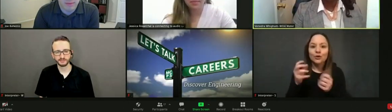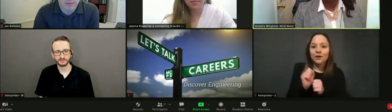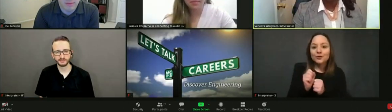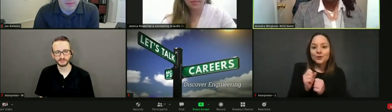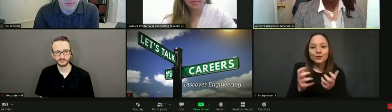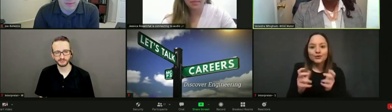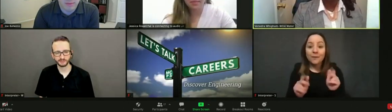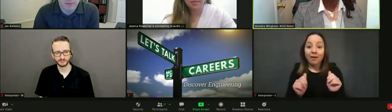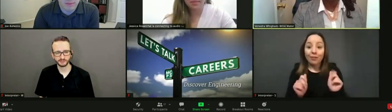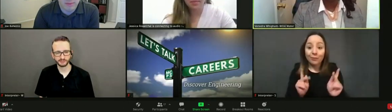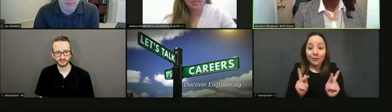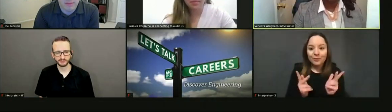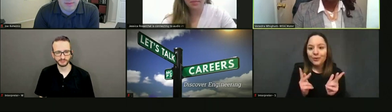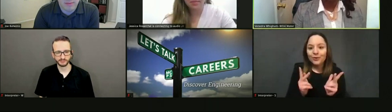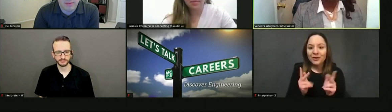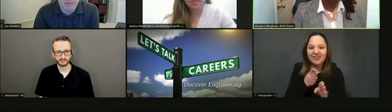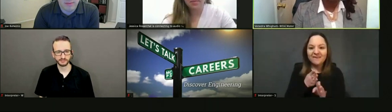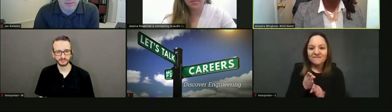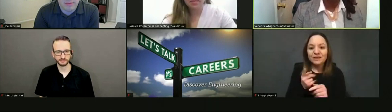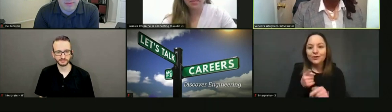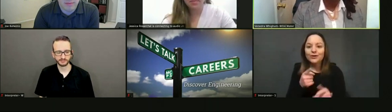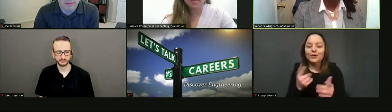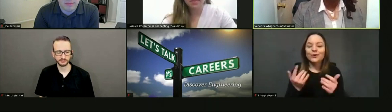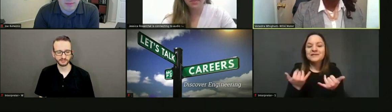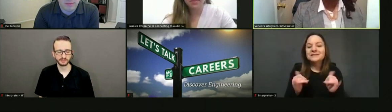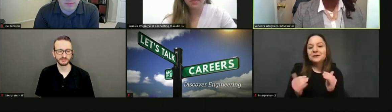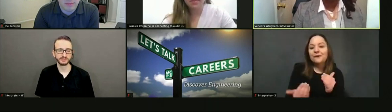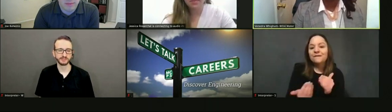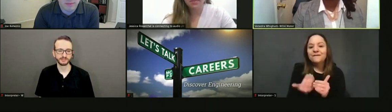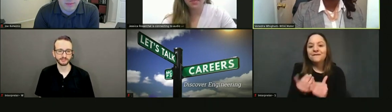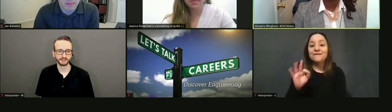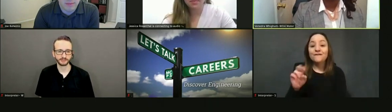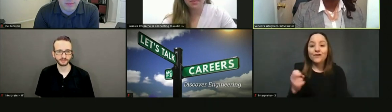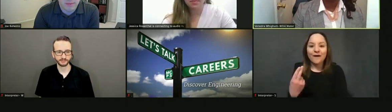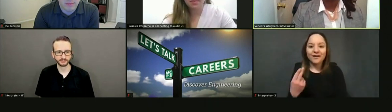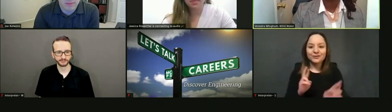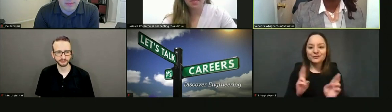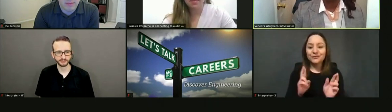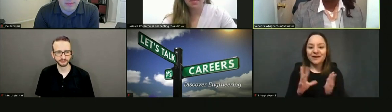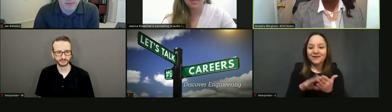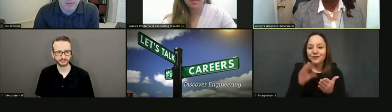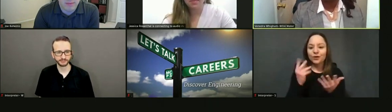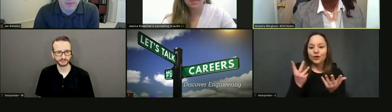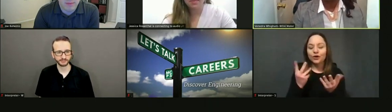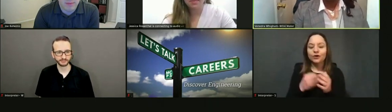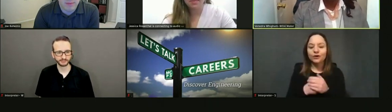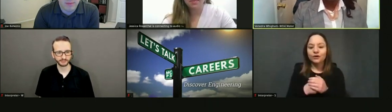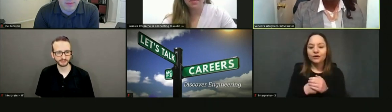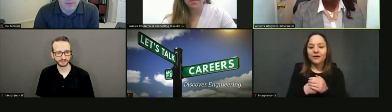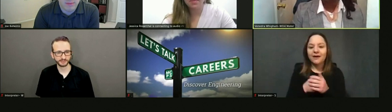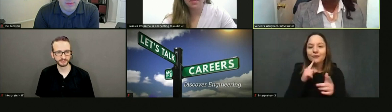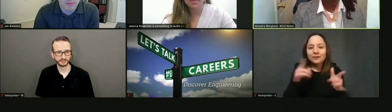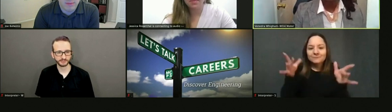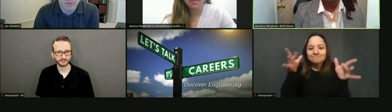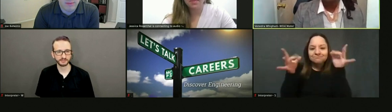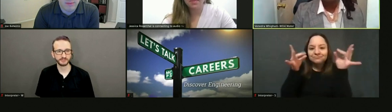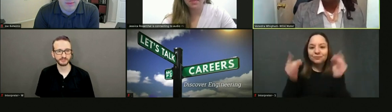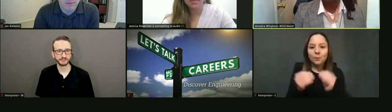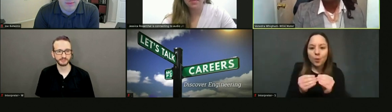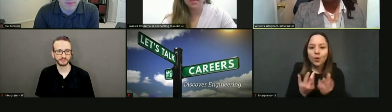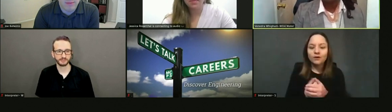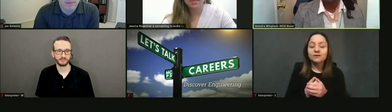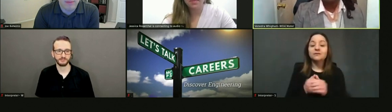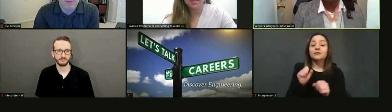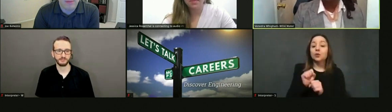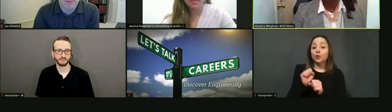field and you're kind of fresh faced and, you know, ready to learn and absorb more. So, and working as an